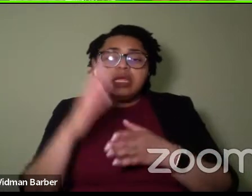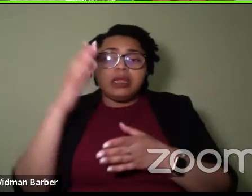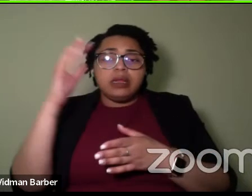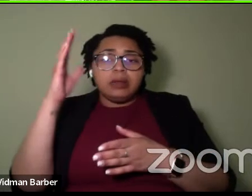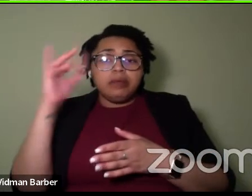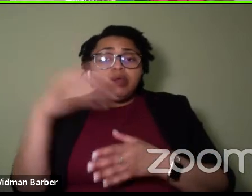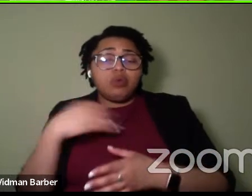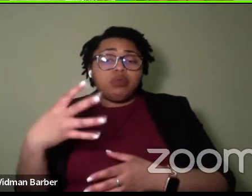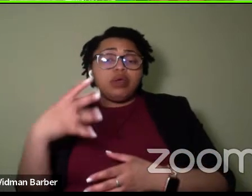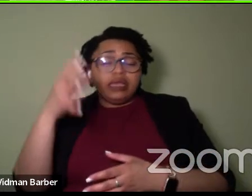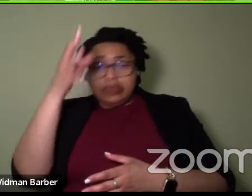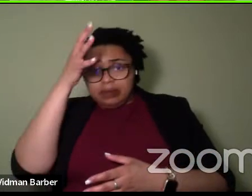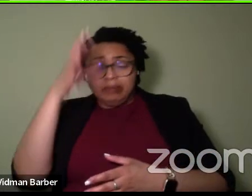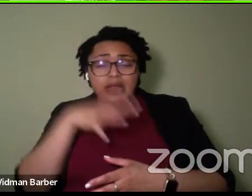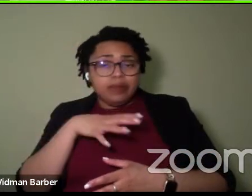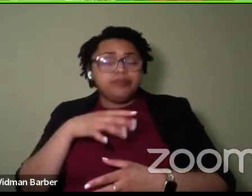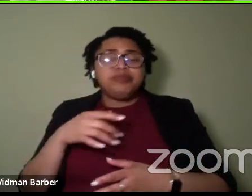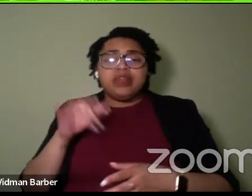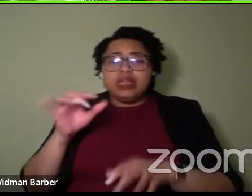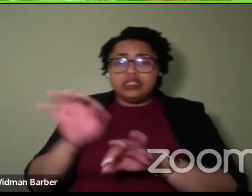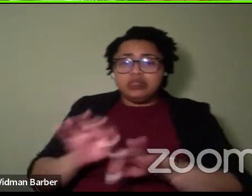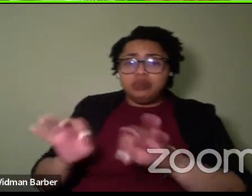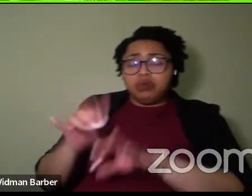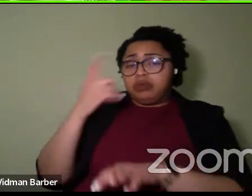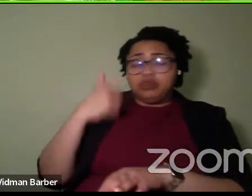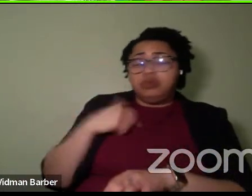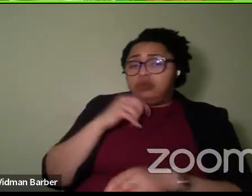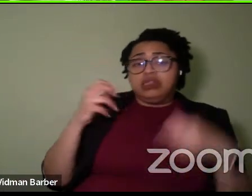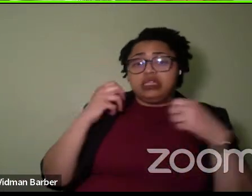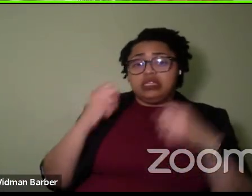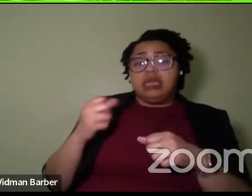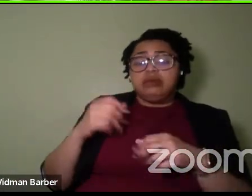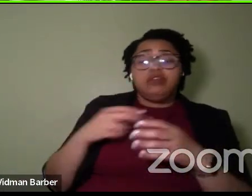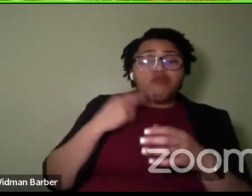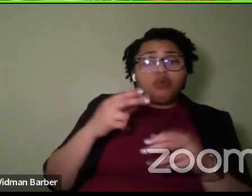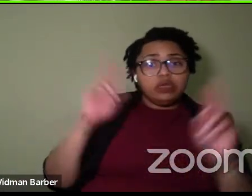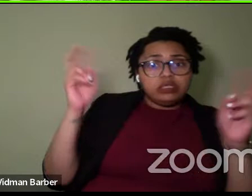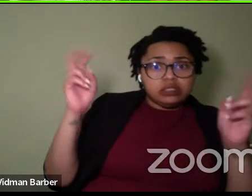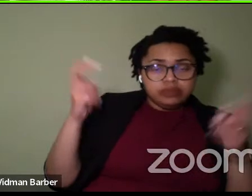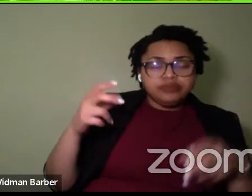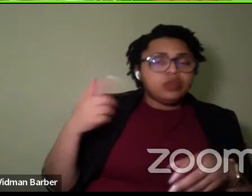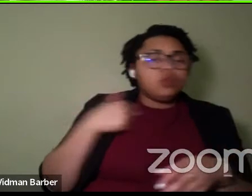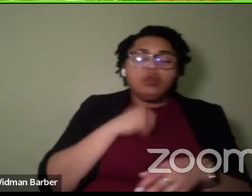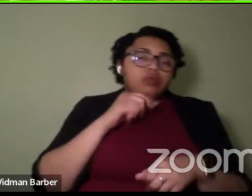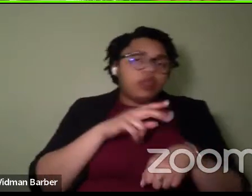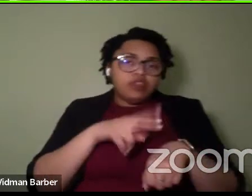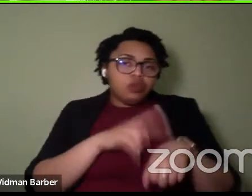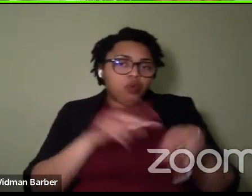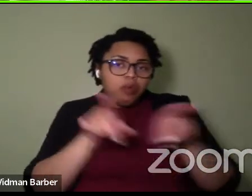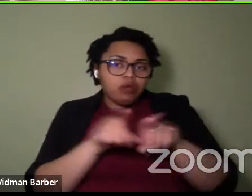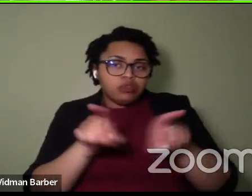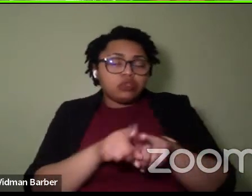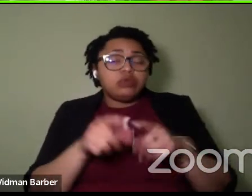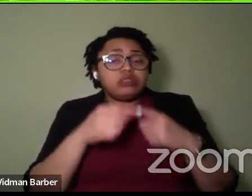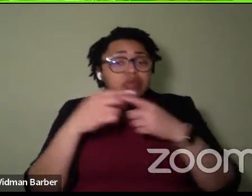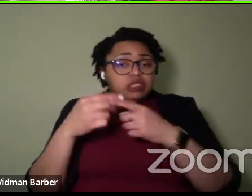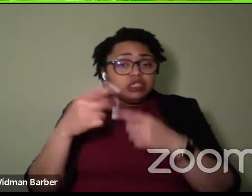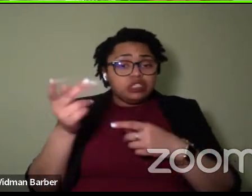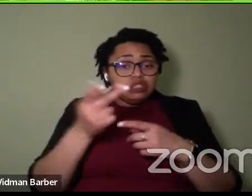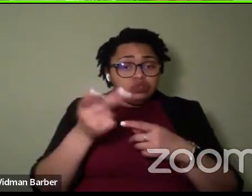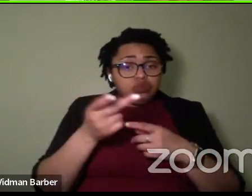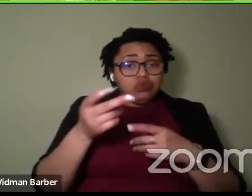dominant voice, and we're also not the norm. And I think that especially as you both mentioned, right,